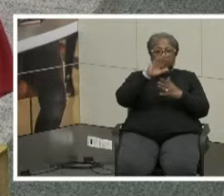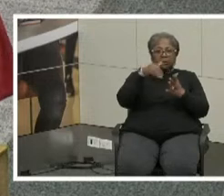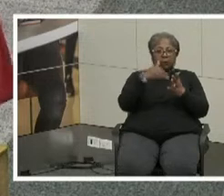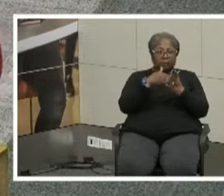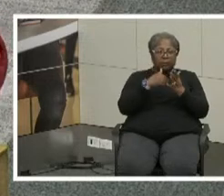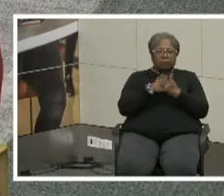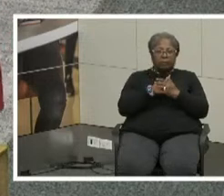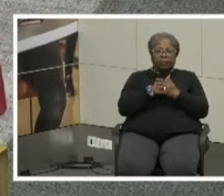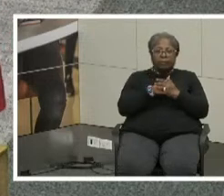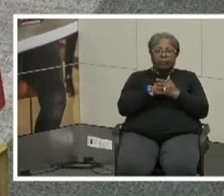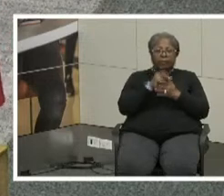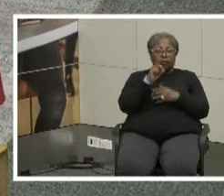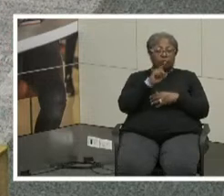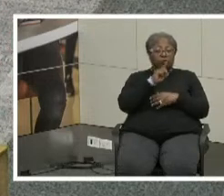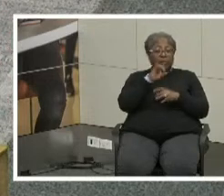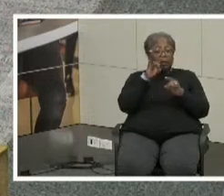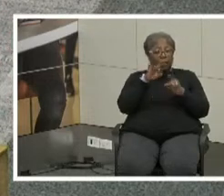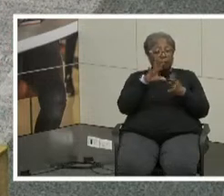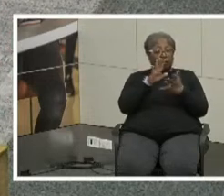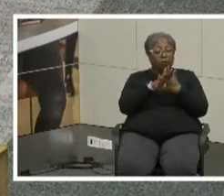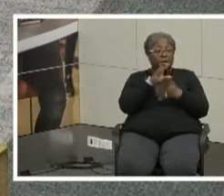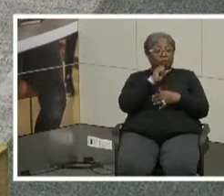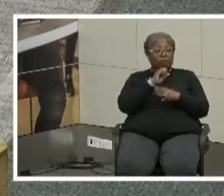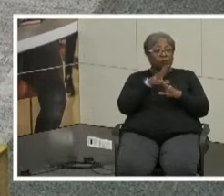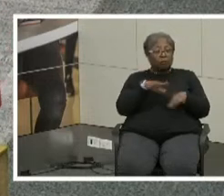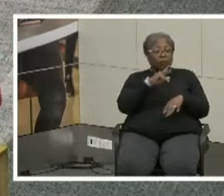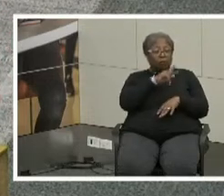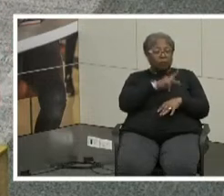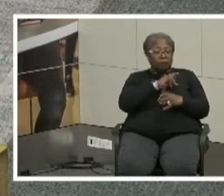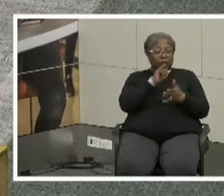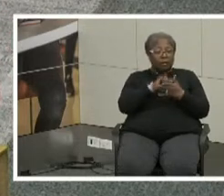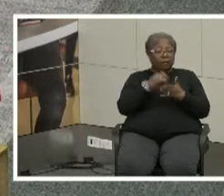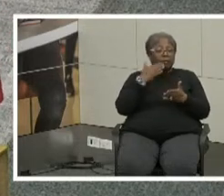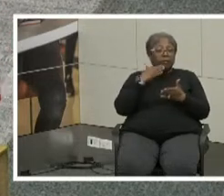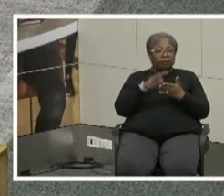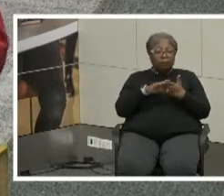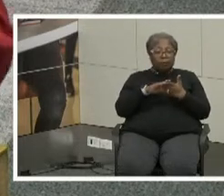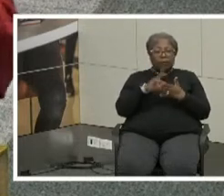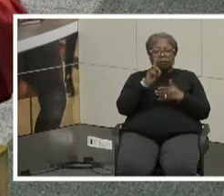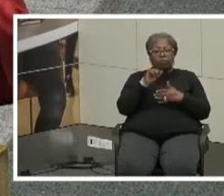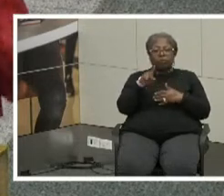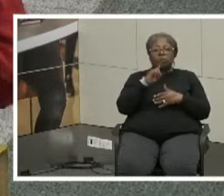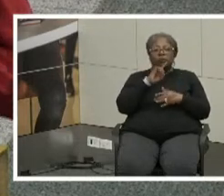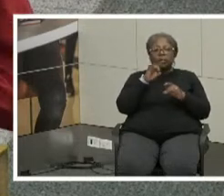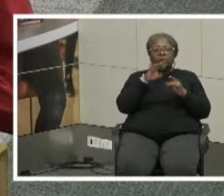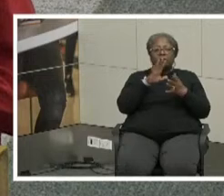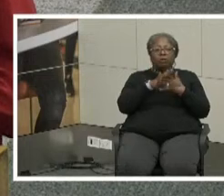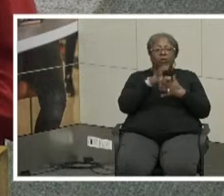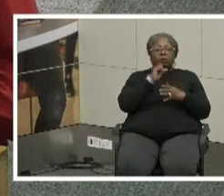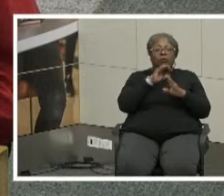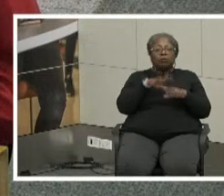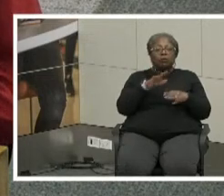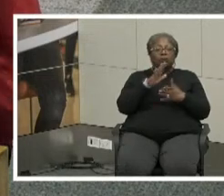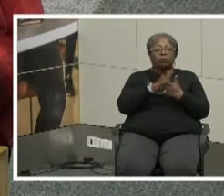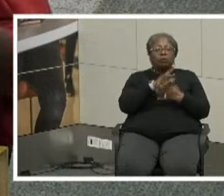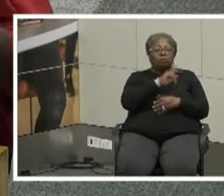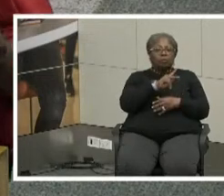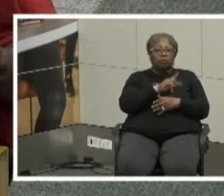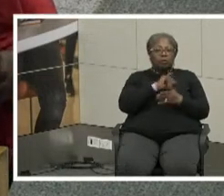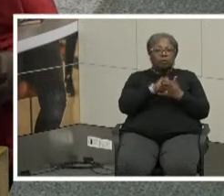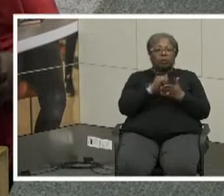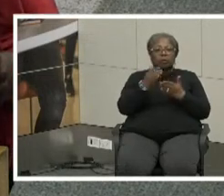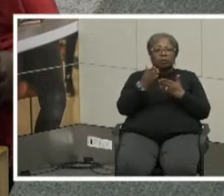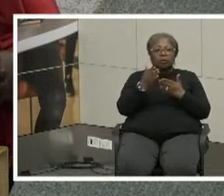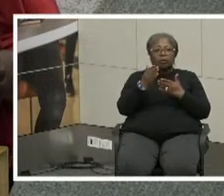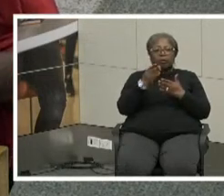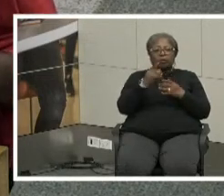Center do you really hate school age children and school Personnel that bad or do you just hate school age children to school Personnel in certain